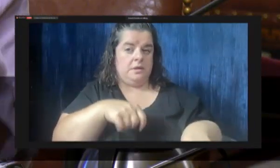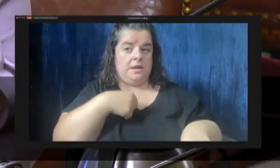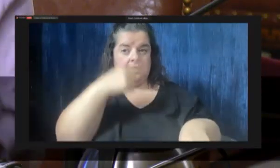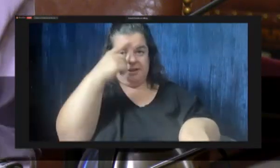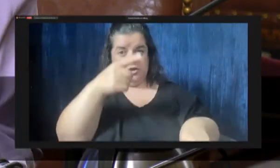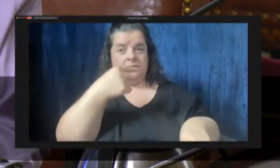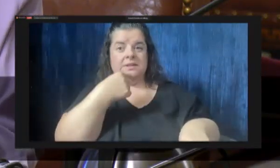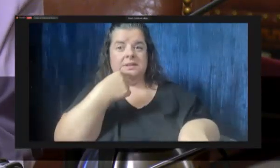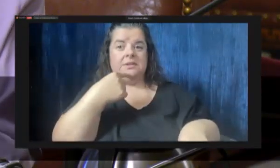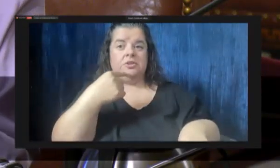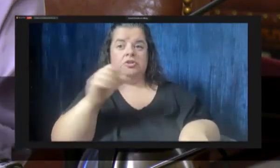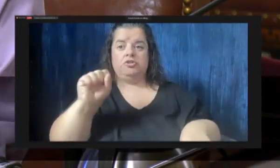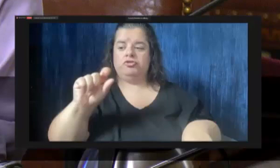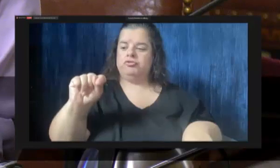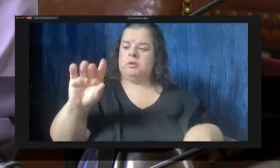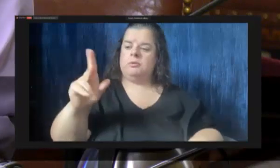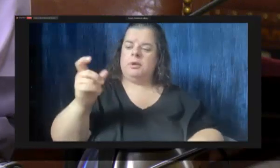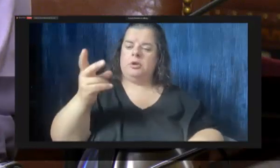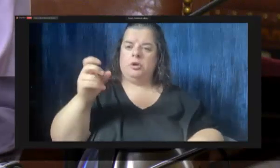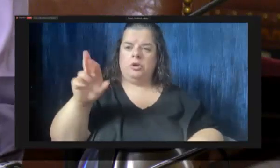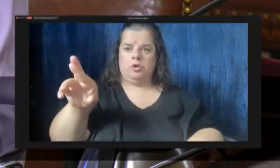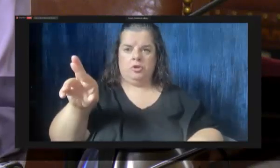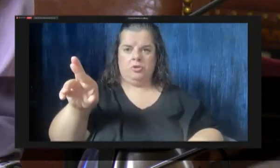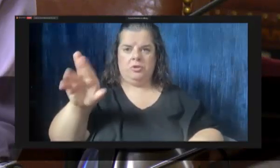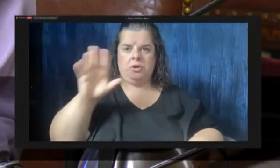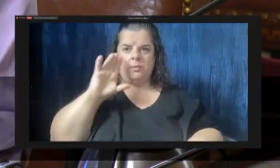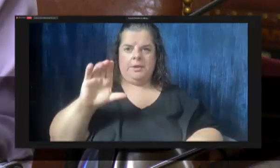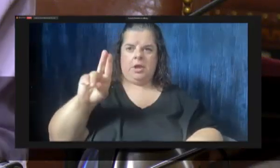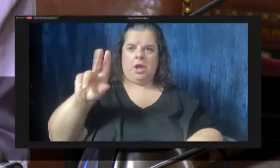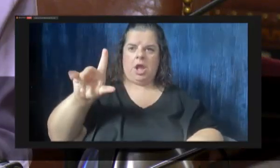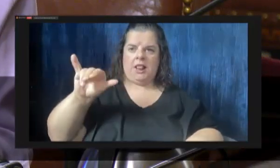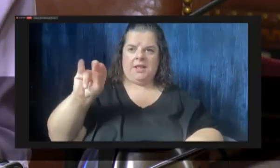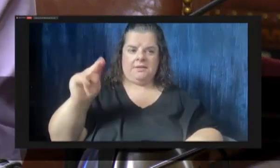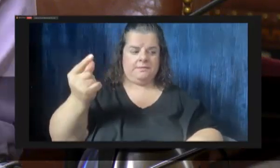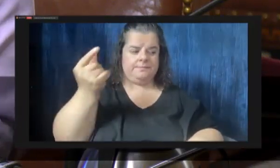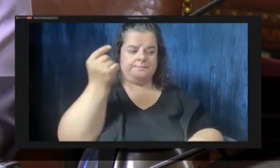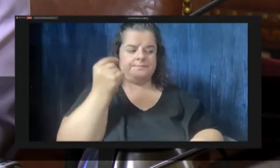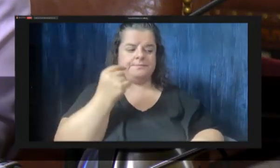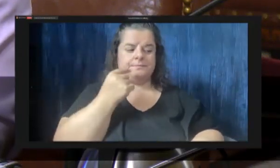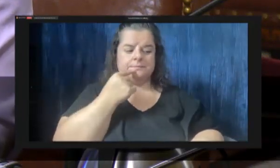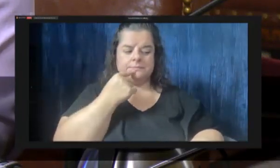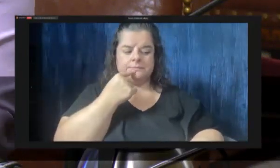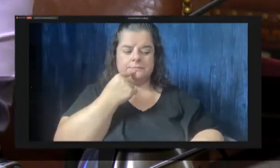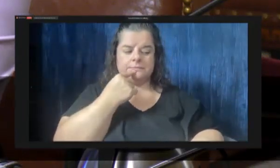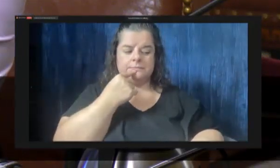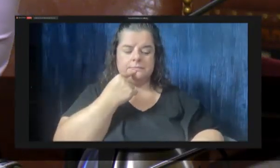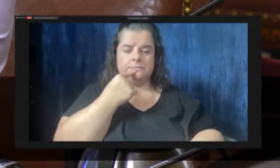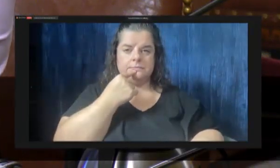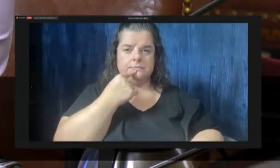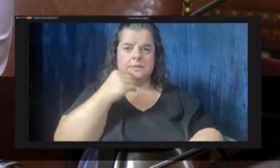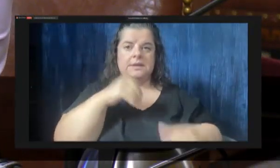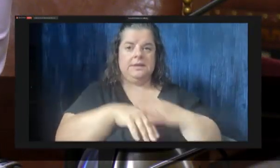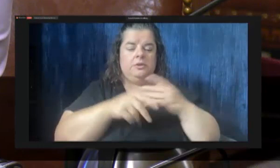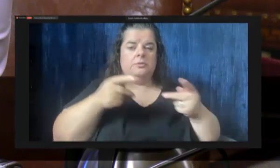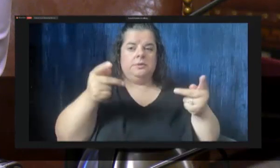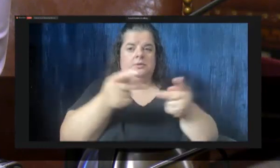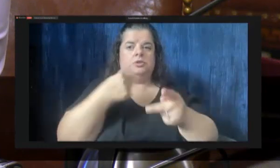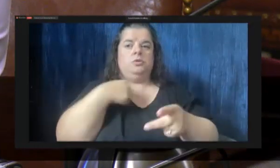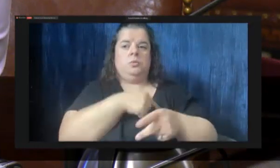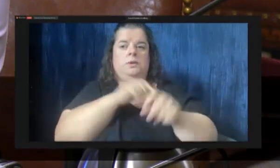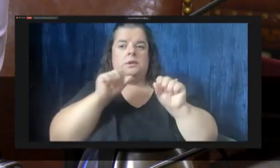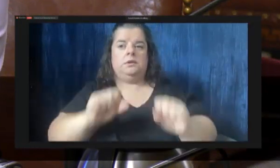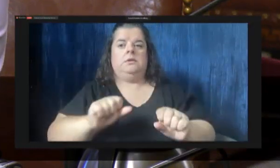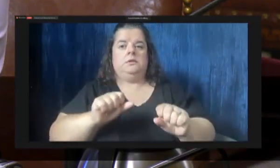Councilman Strasburger, would be to do culling to get ourselves into a position where we could move